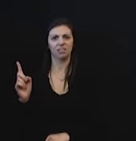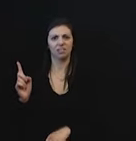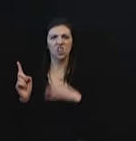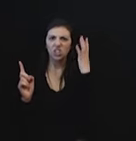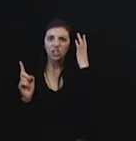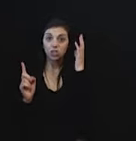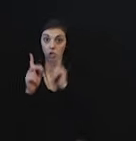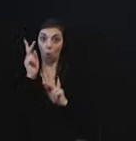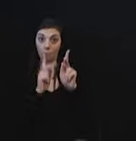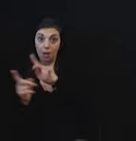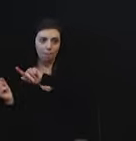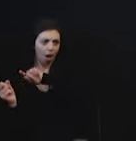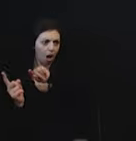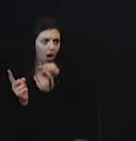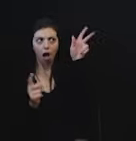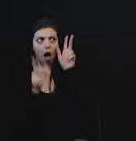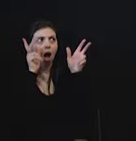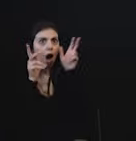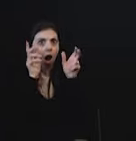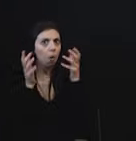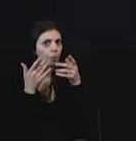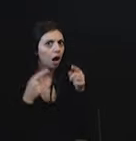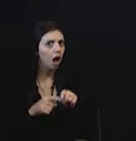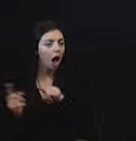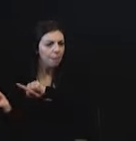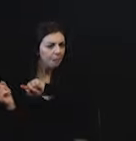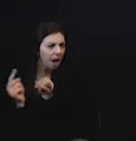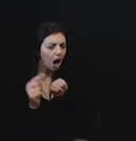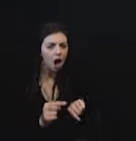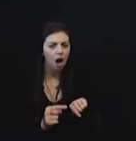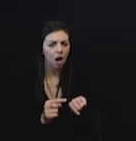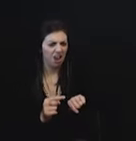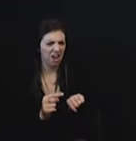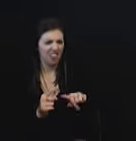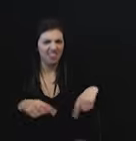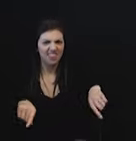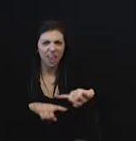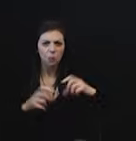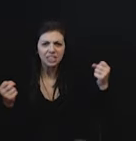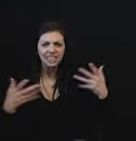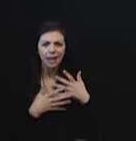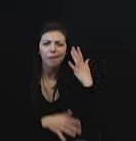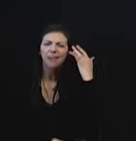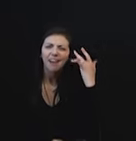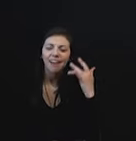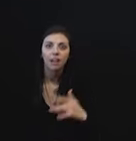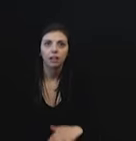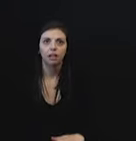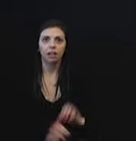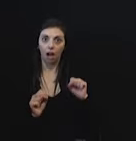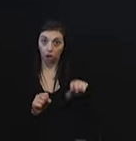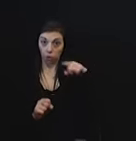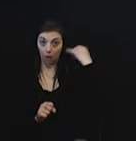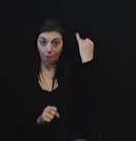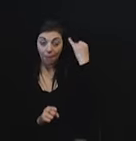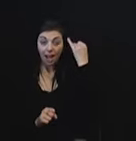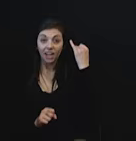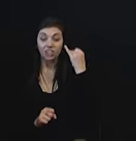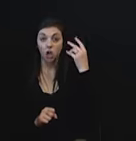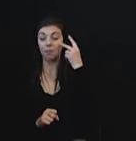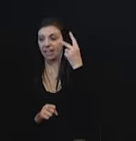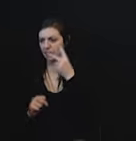They came back after they heard the news, and can you only imagine as people arrived back and they saw Jesus and